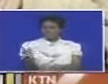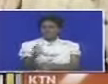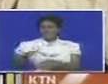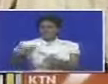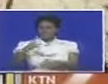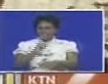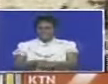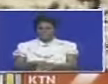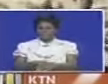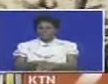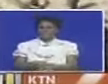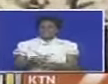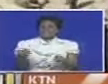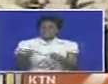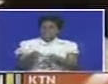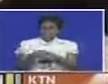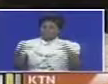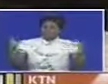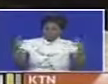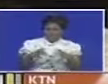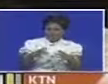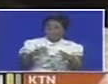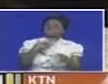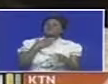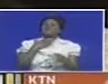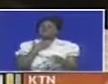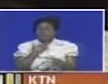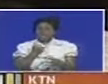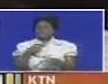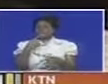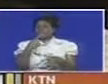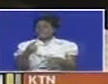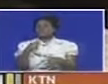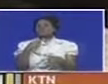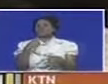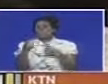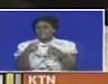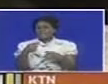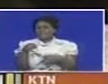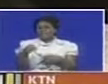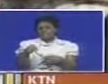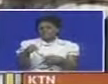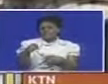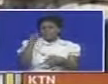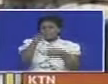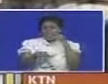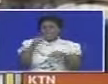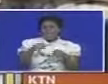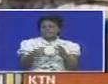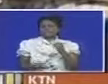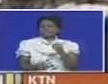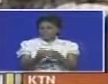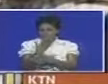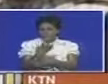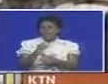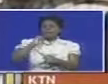mara, huku kila jamii ikionekana kuvuta kamba kwake na kutaja mzozo huo kama mzozo ulioanzishwa